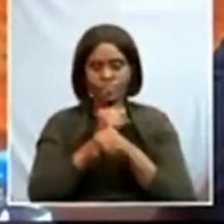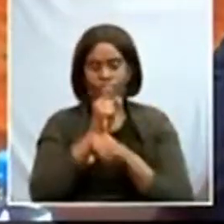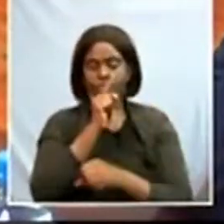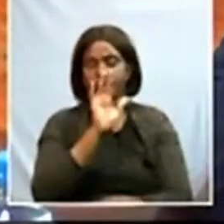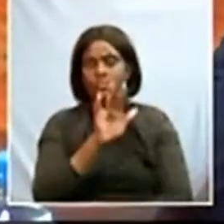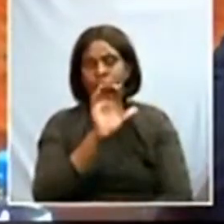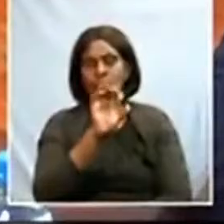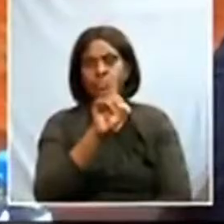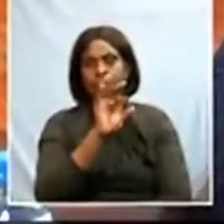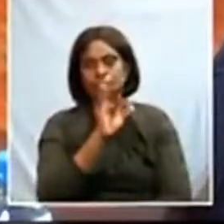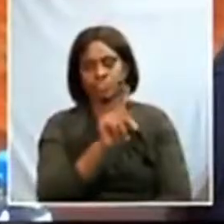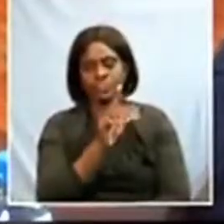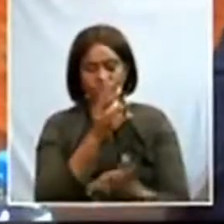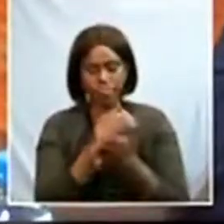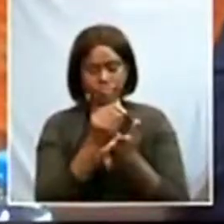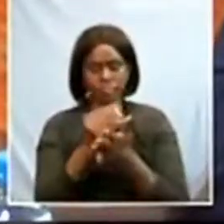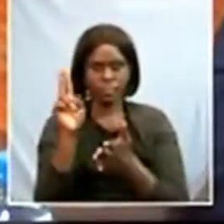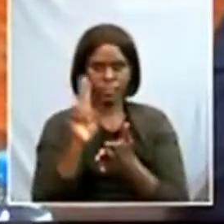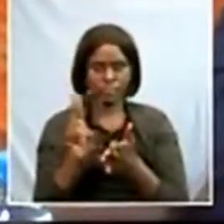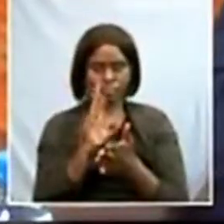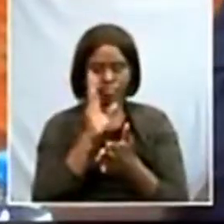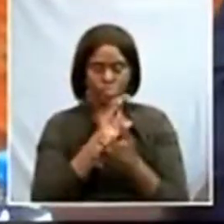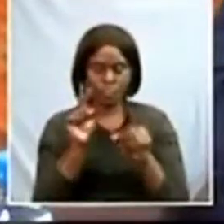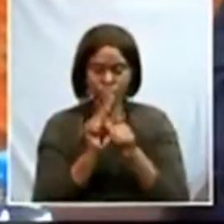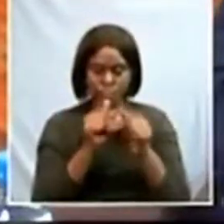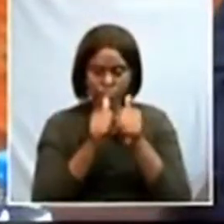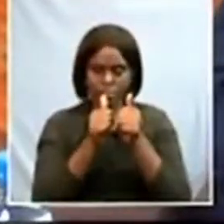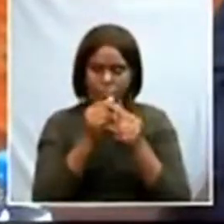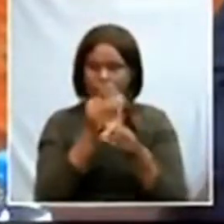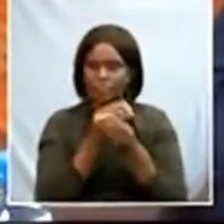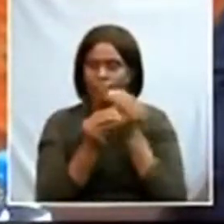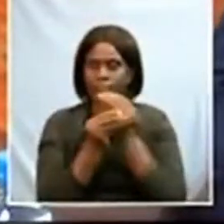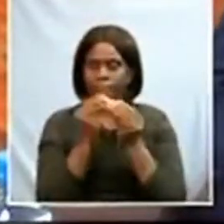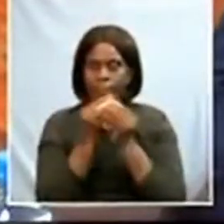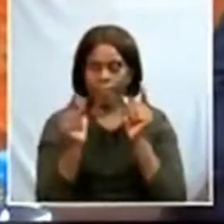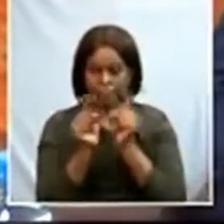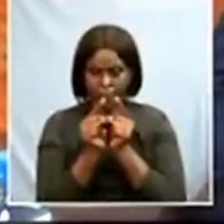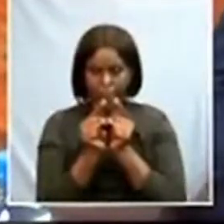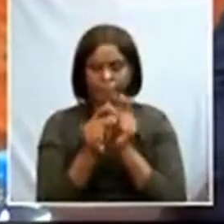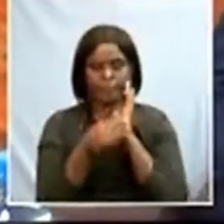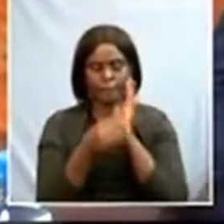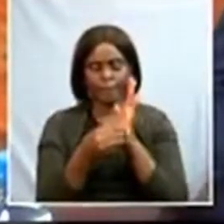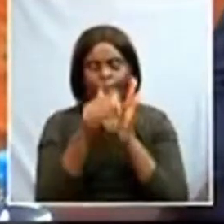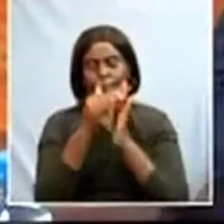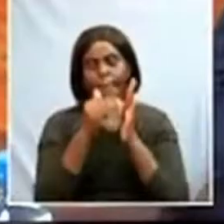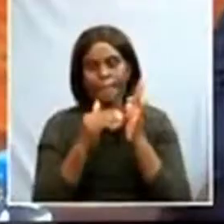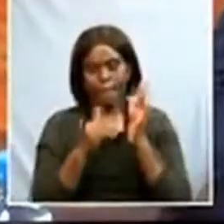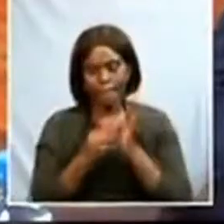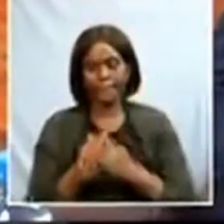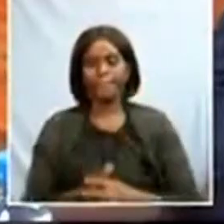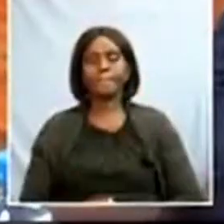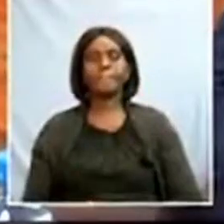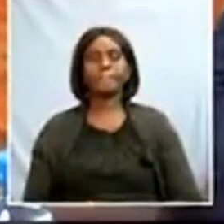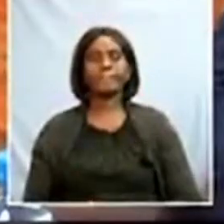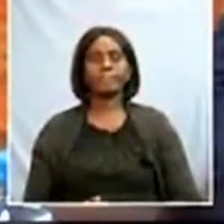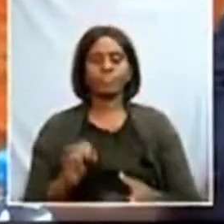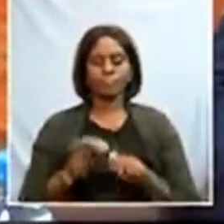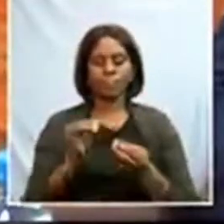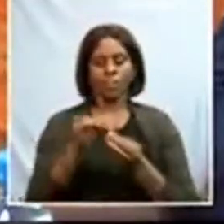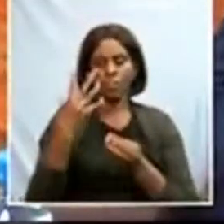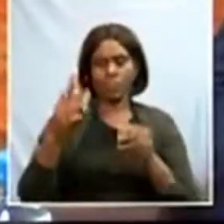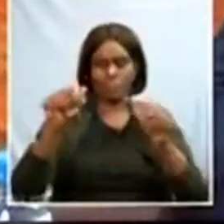CDF funds are utilized as per contractual obligation and as per the guidelines. Appendix